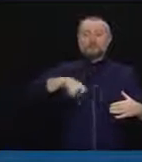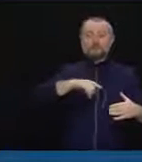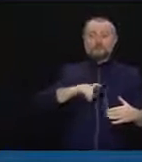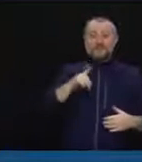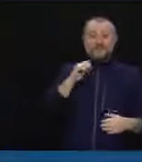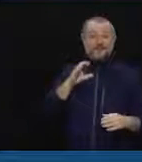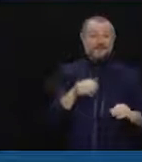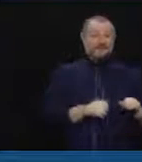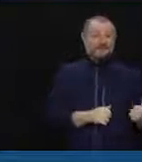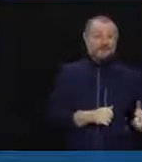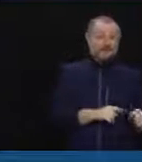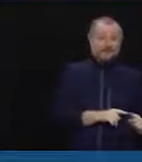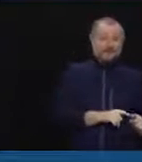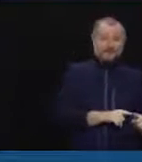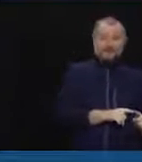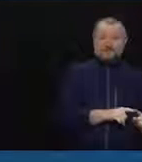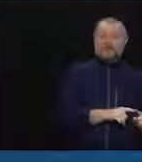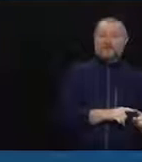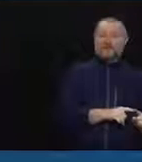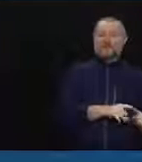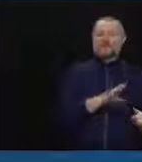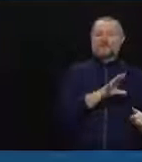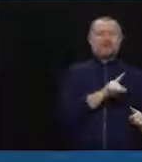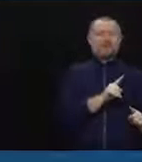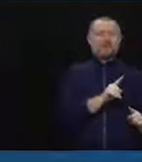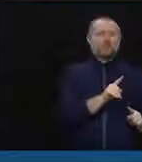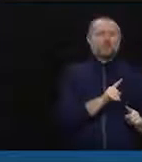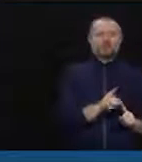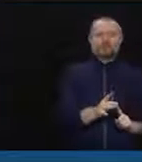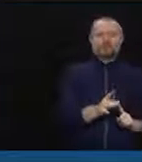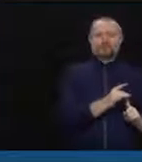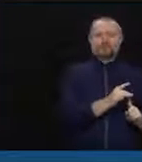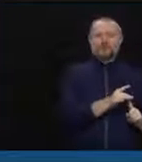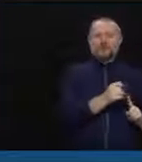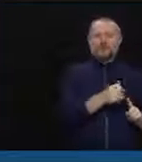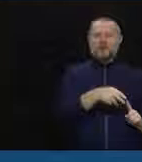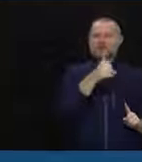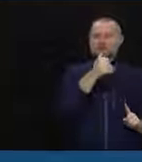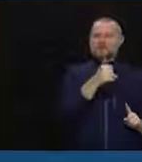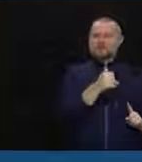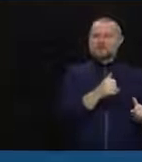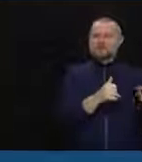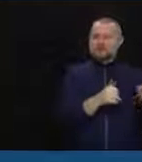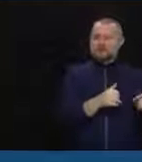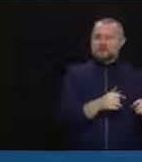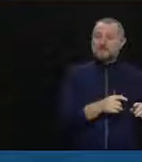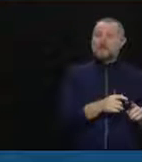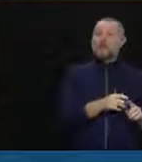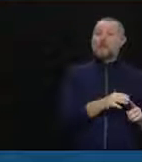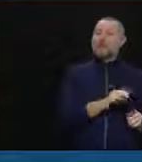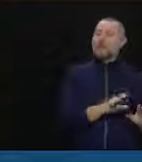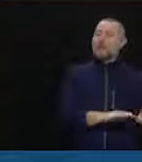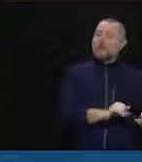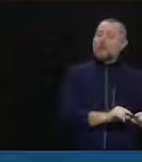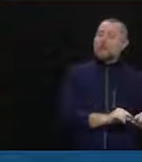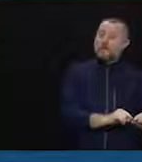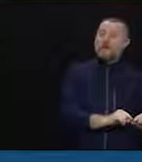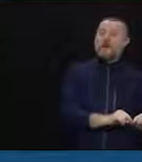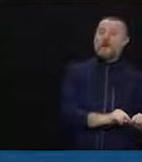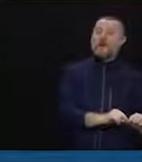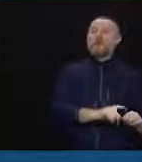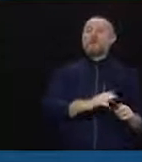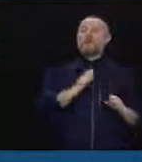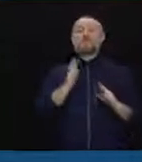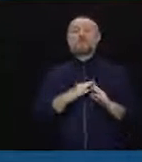per 100,000. Still considered a high number at the time, considering how low it had been just a couple months before. But at our peak, it